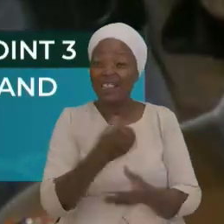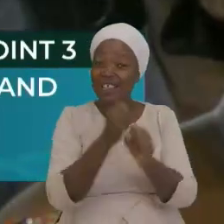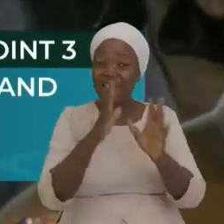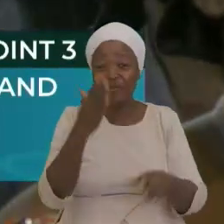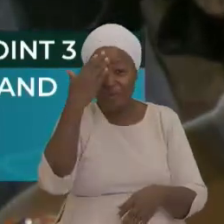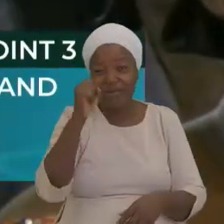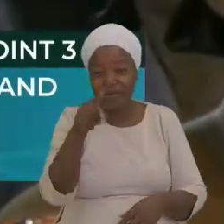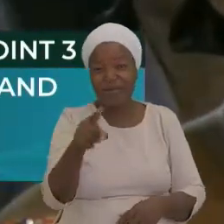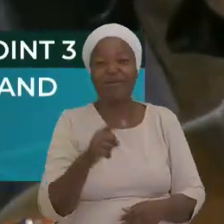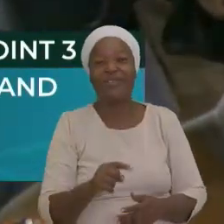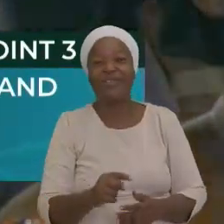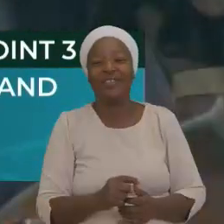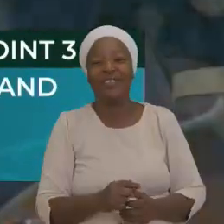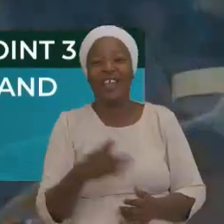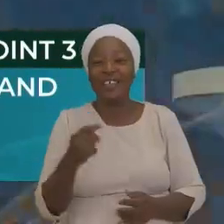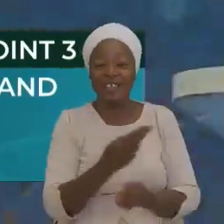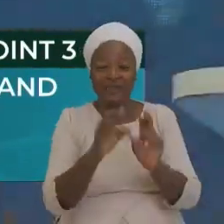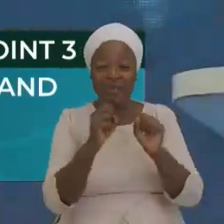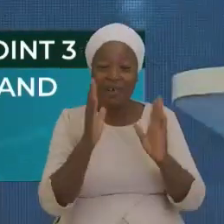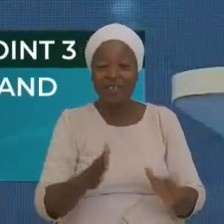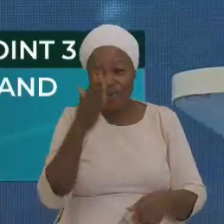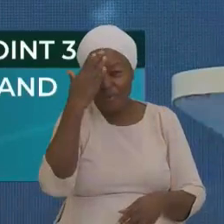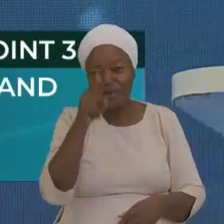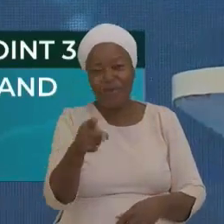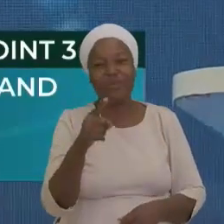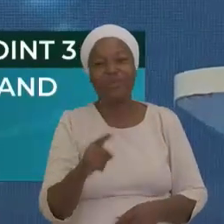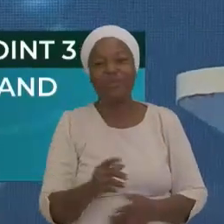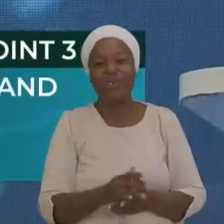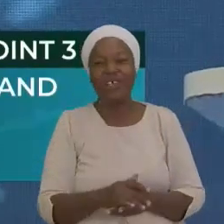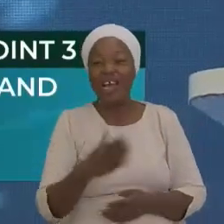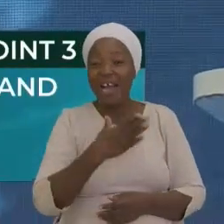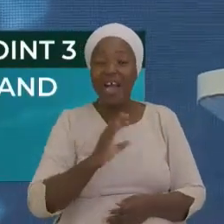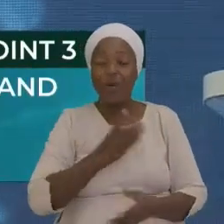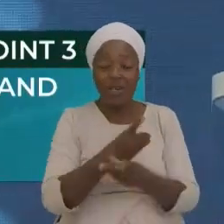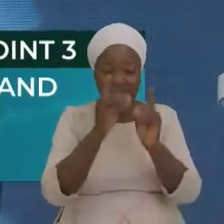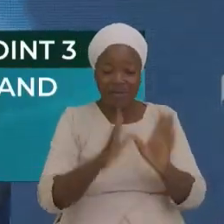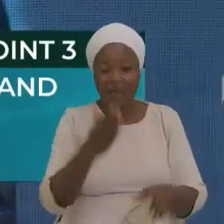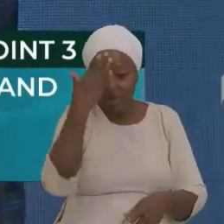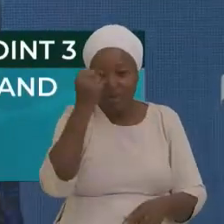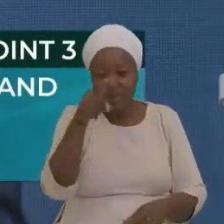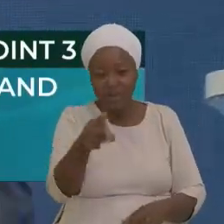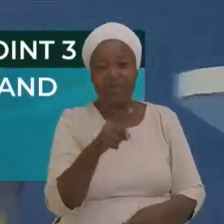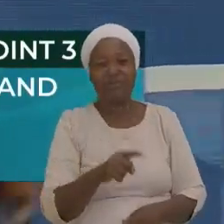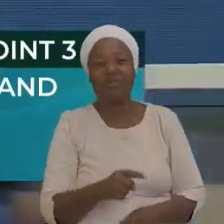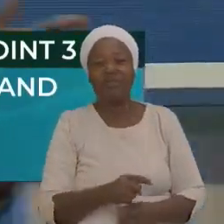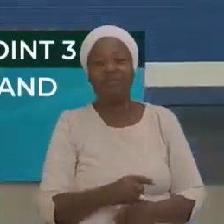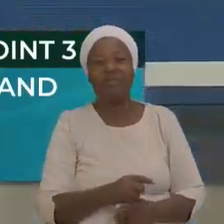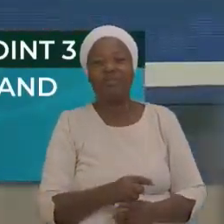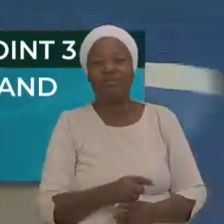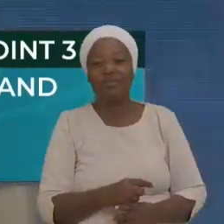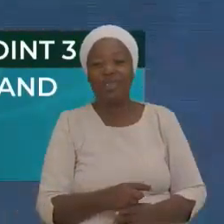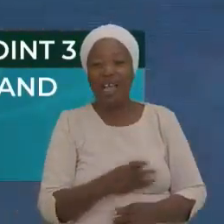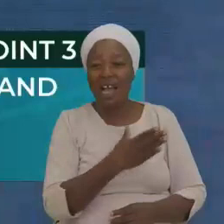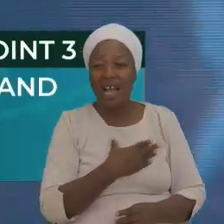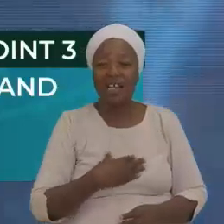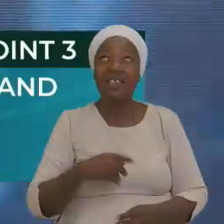you. The Redeemer knows you. Our Deliverer knows you. And is going to